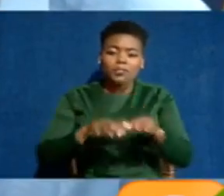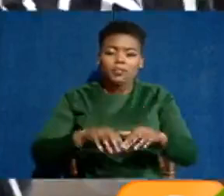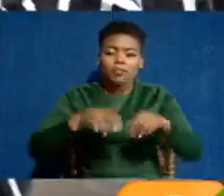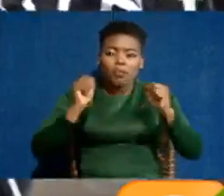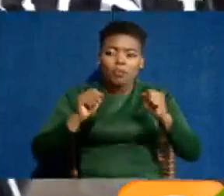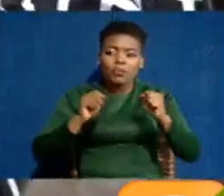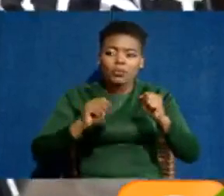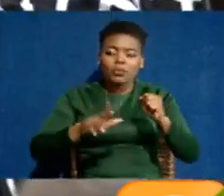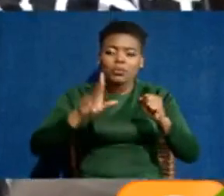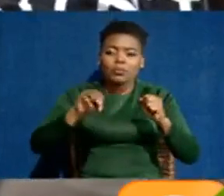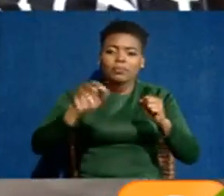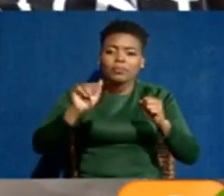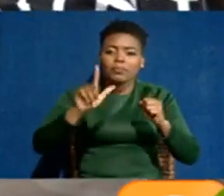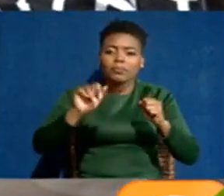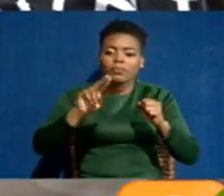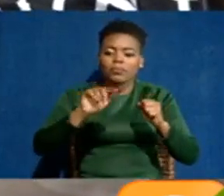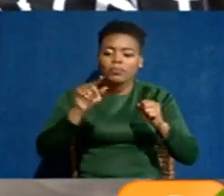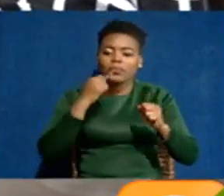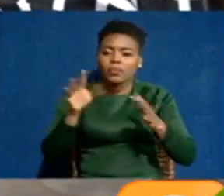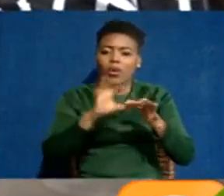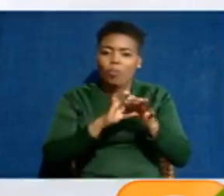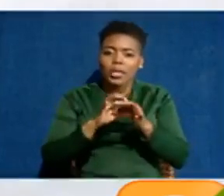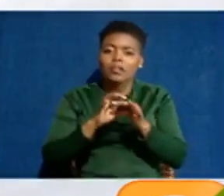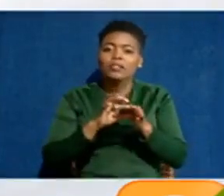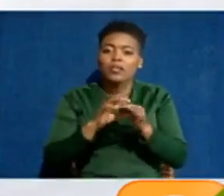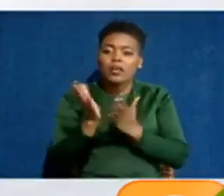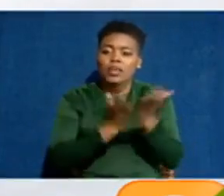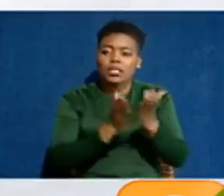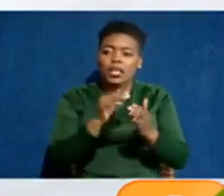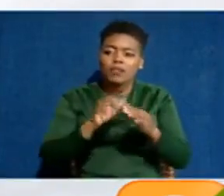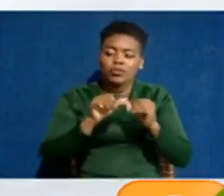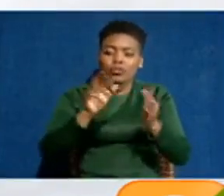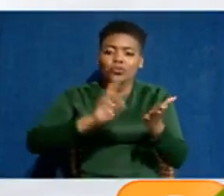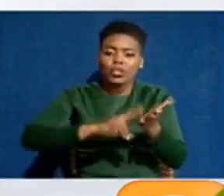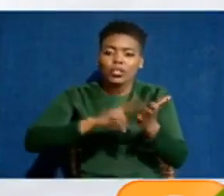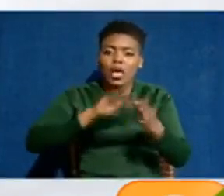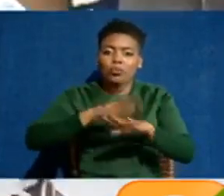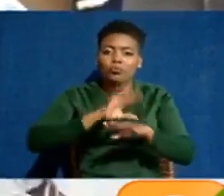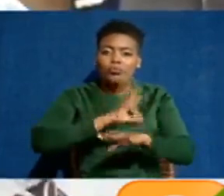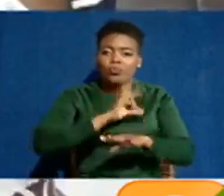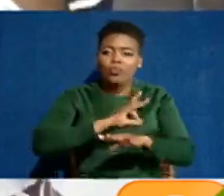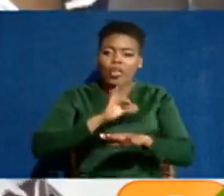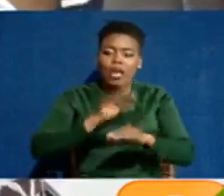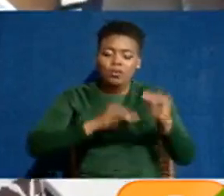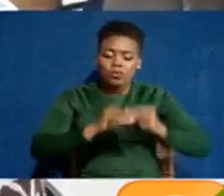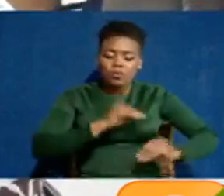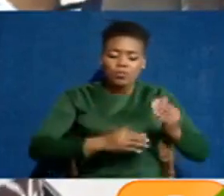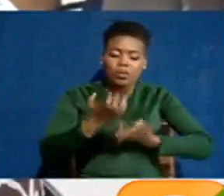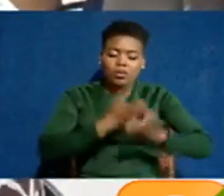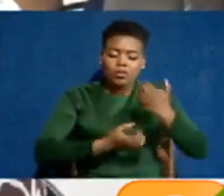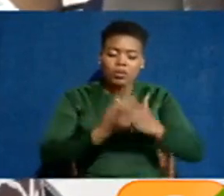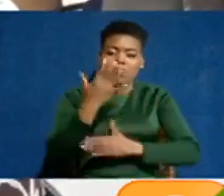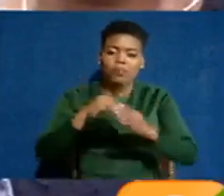Malonza observed that the cooperative movement has continued to register a good performance and contribute to the country's economic